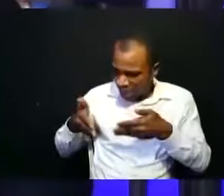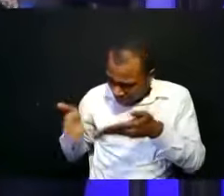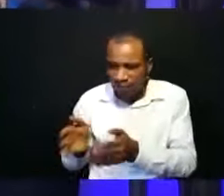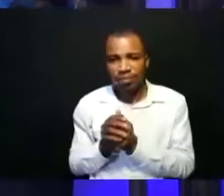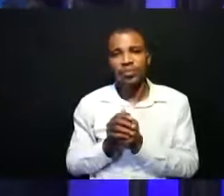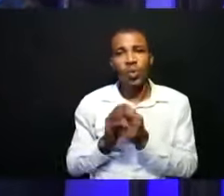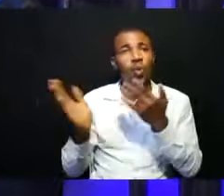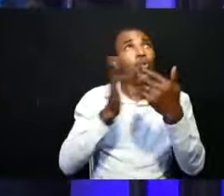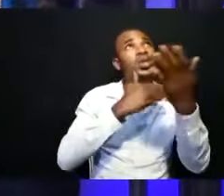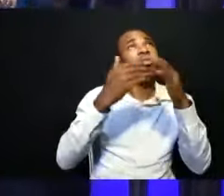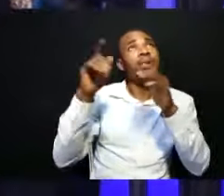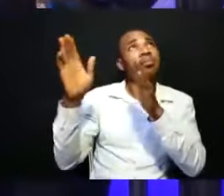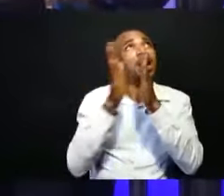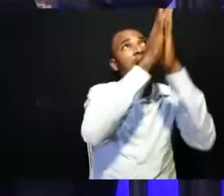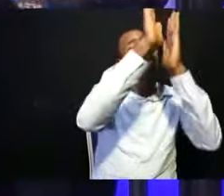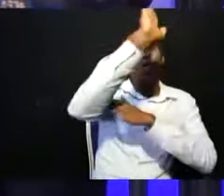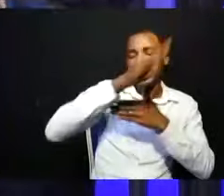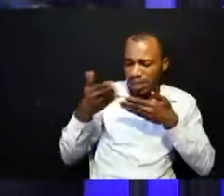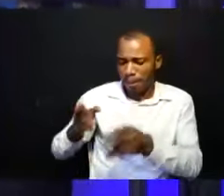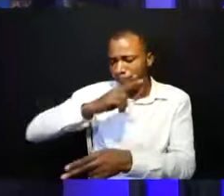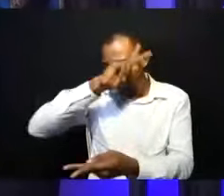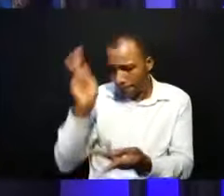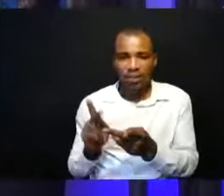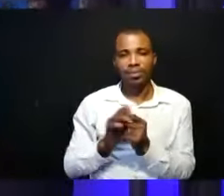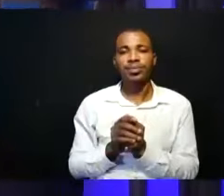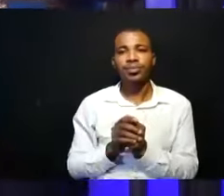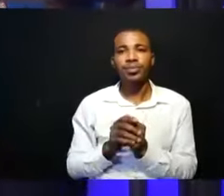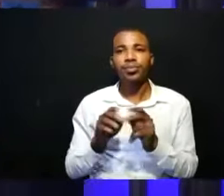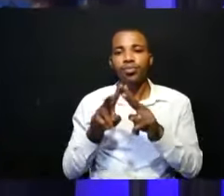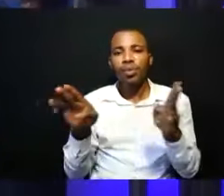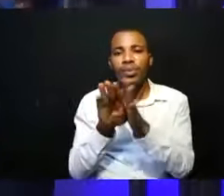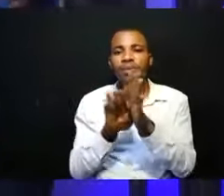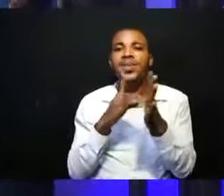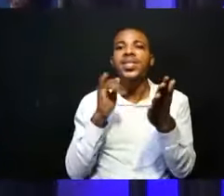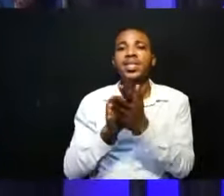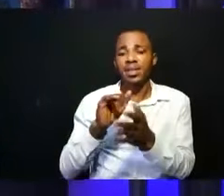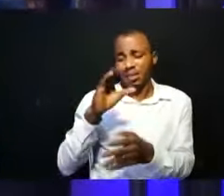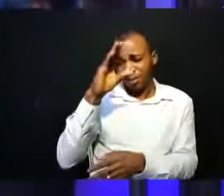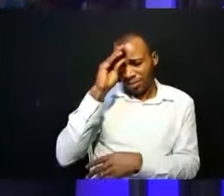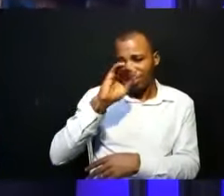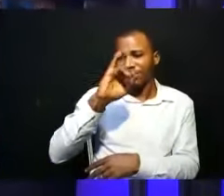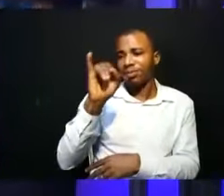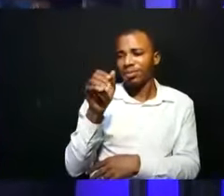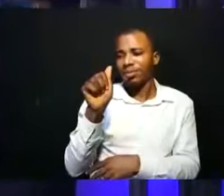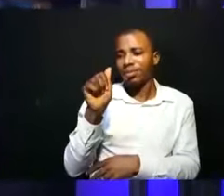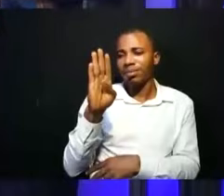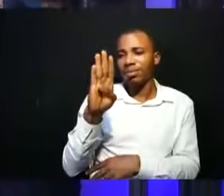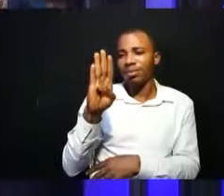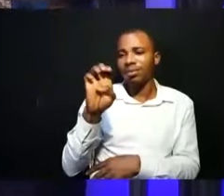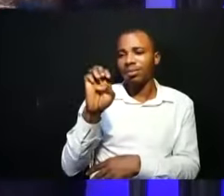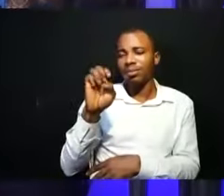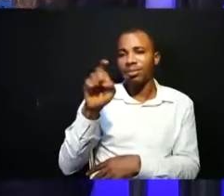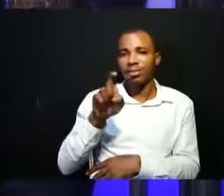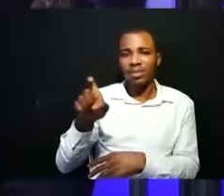God granted his request. That is why the Bible says that Jabez was more honorable than his brothers.